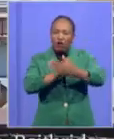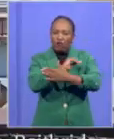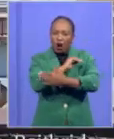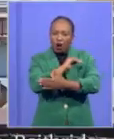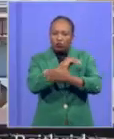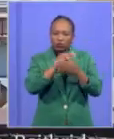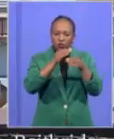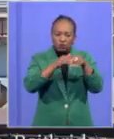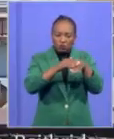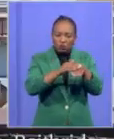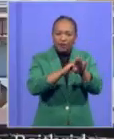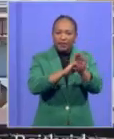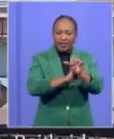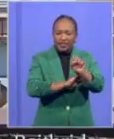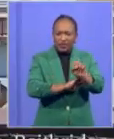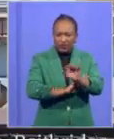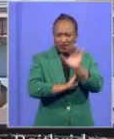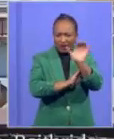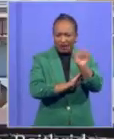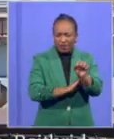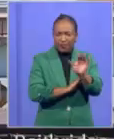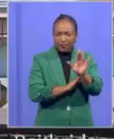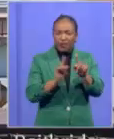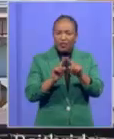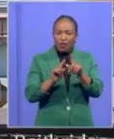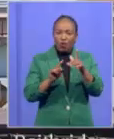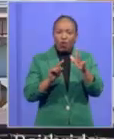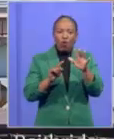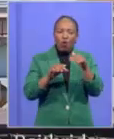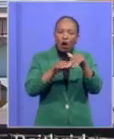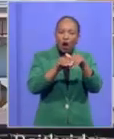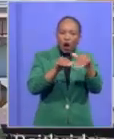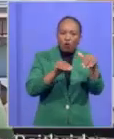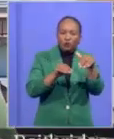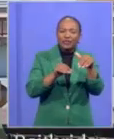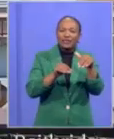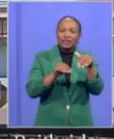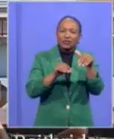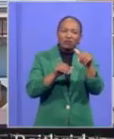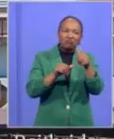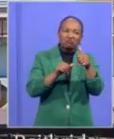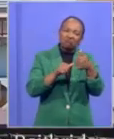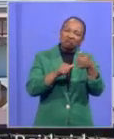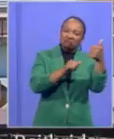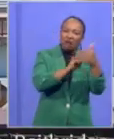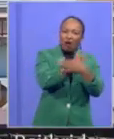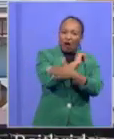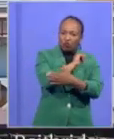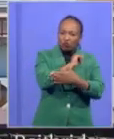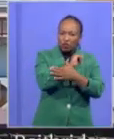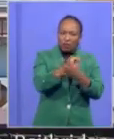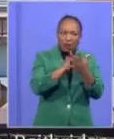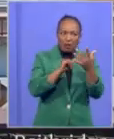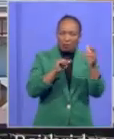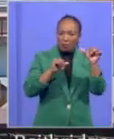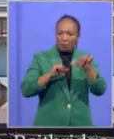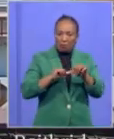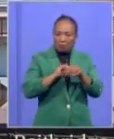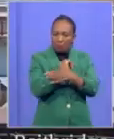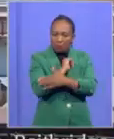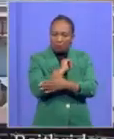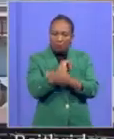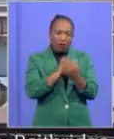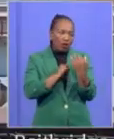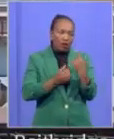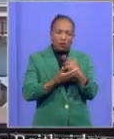Africa Borwa le ba le gore ba tlo tswa ka monageng ya Africa Borwa, especially ba le gore no ba tlile ka monageng ya Africa Borwa beke